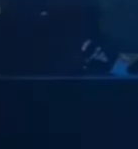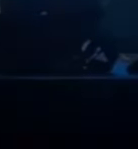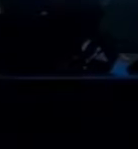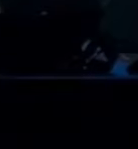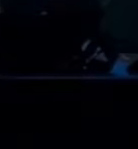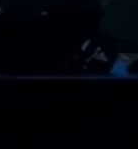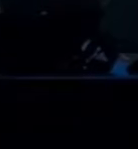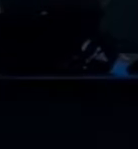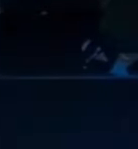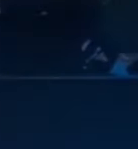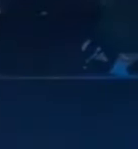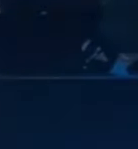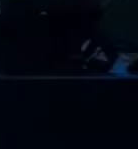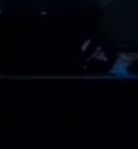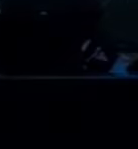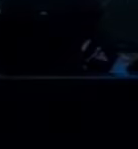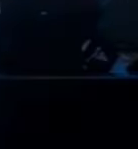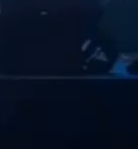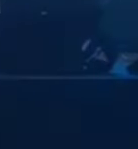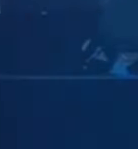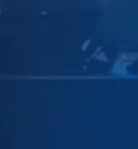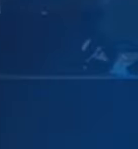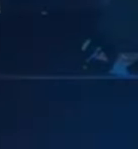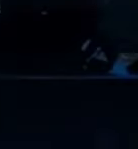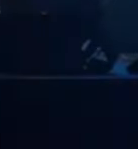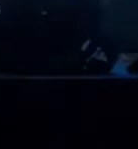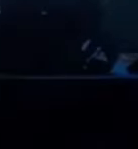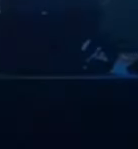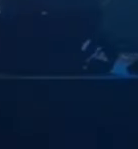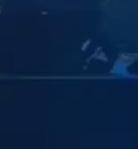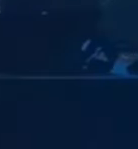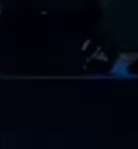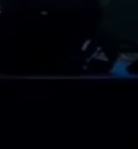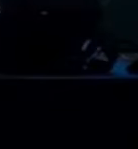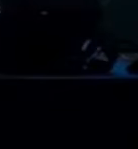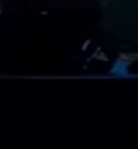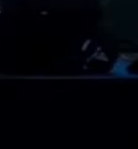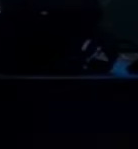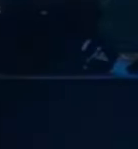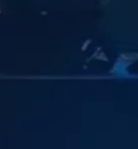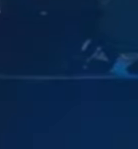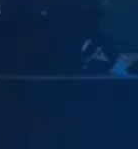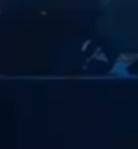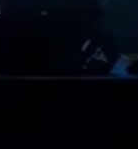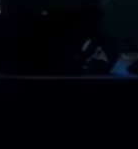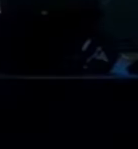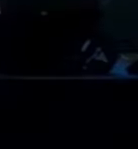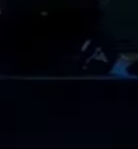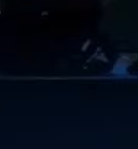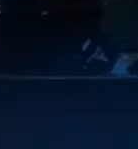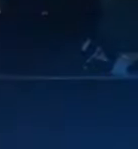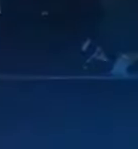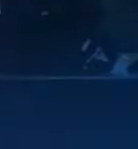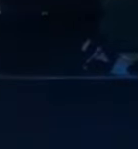believe if we do what God calls us to do, God will take care of us, and He is faithful, and He has taken care